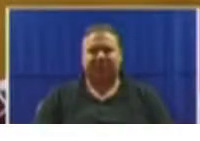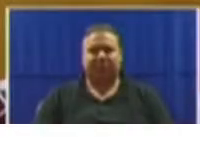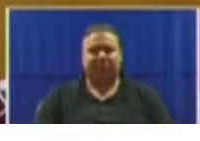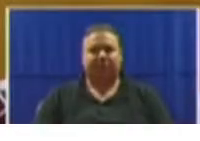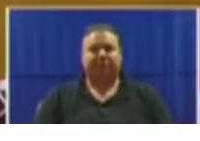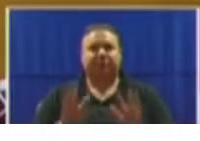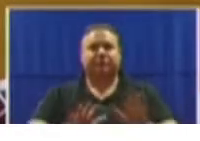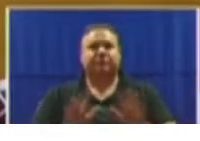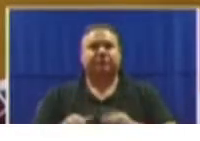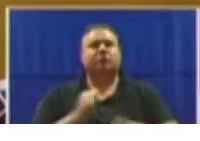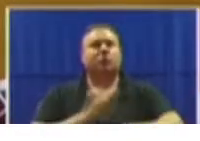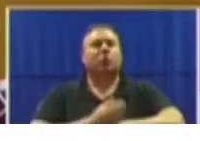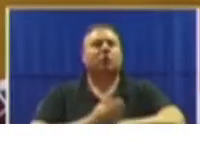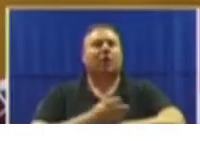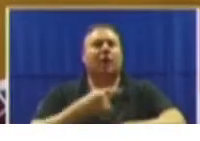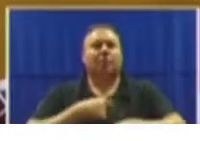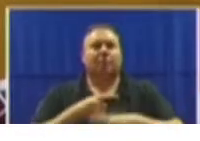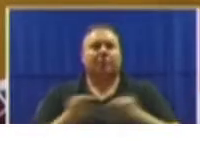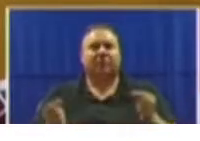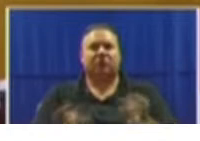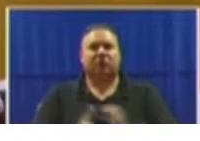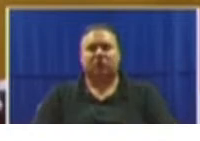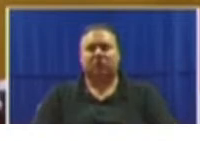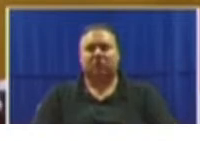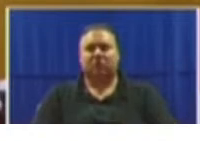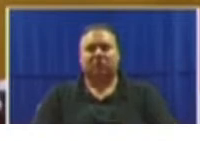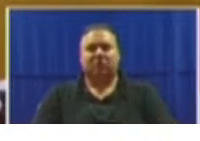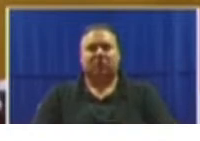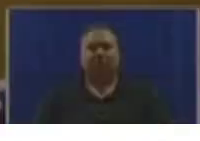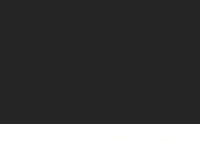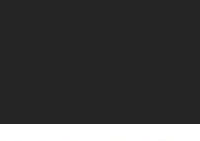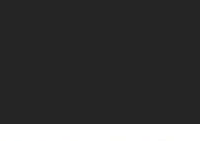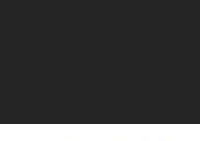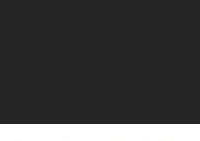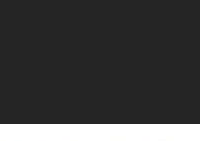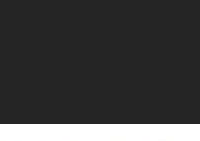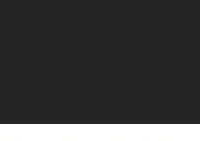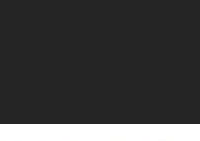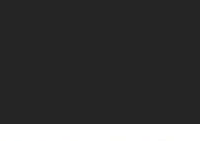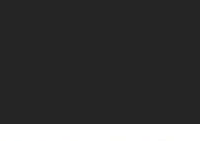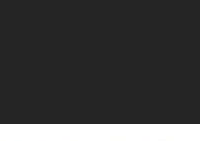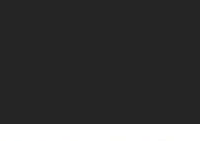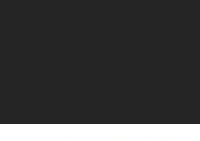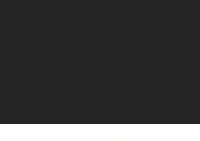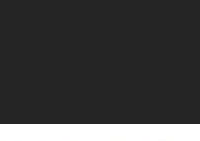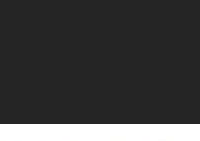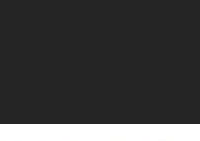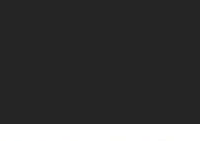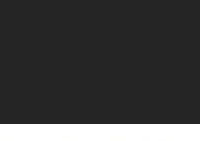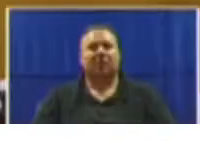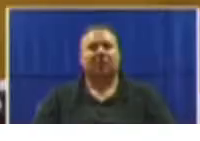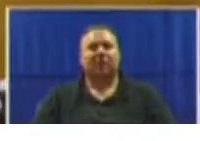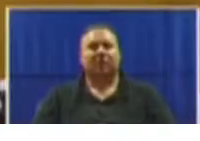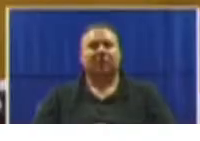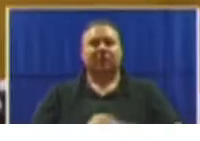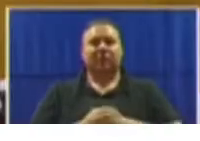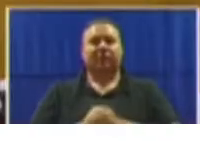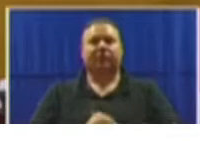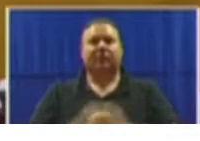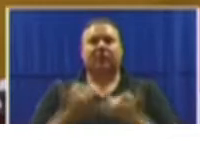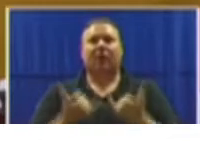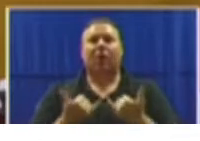Honourable Jafta. Your time has expired. Thank you, Honourable Speaker. I now invite the